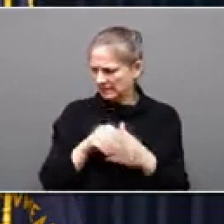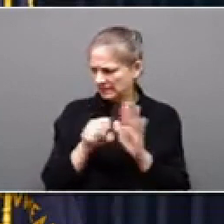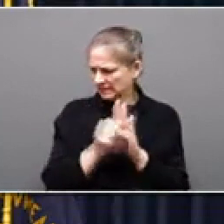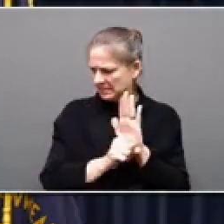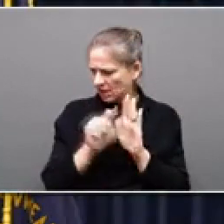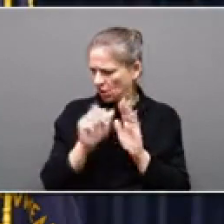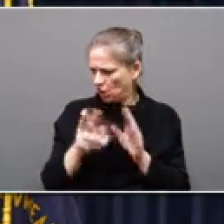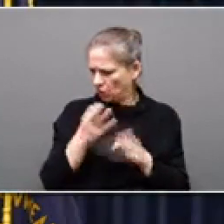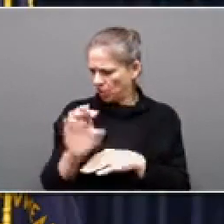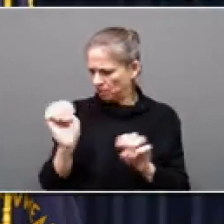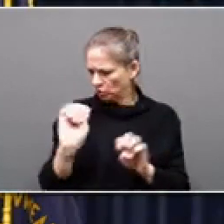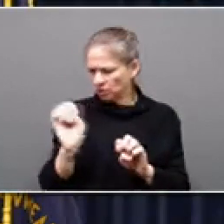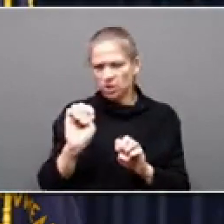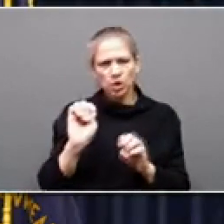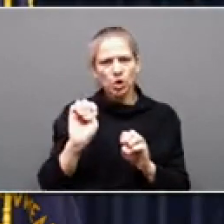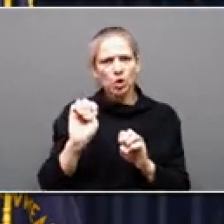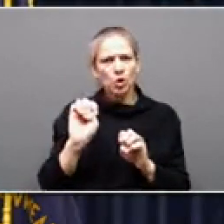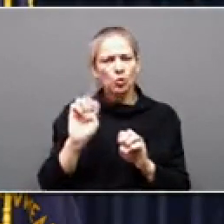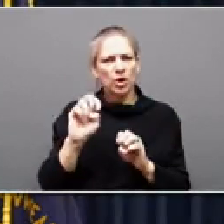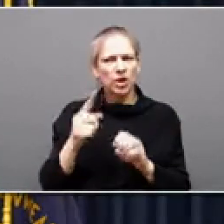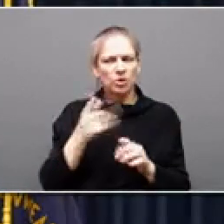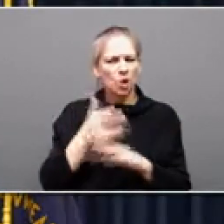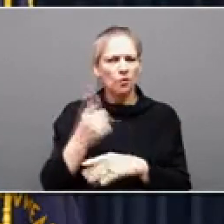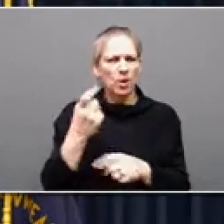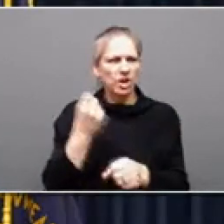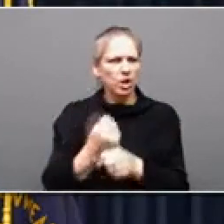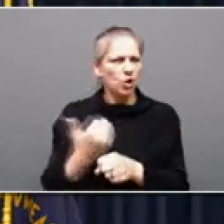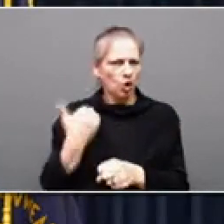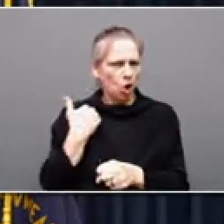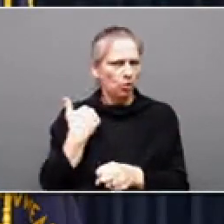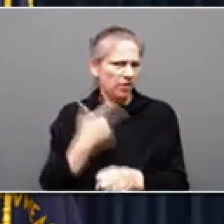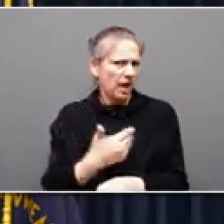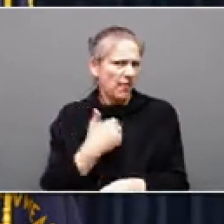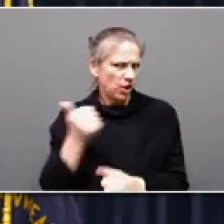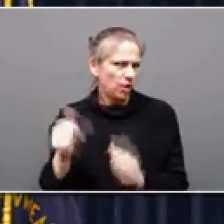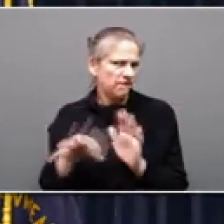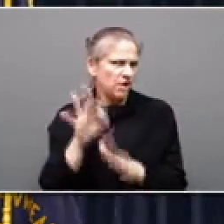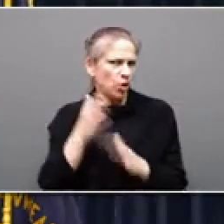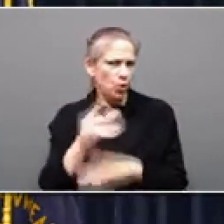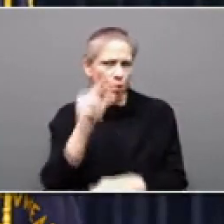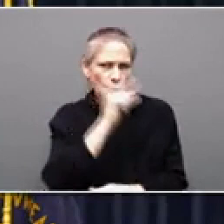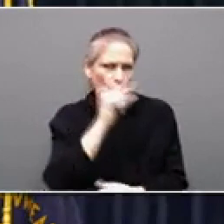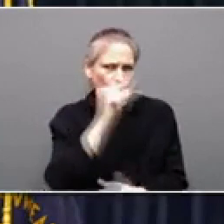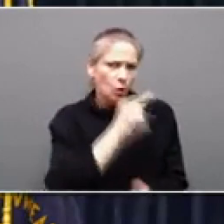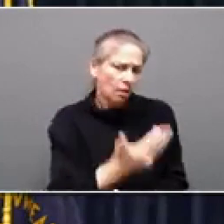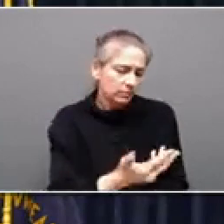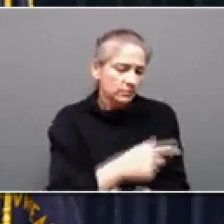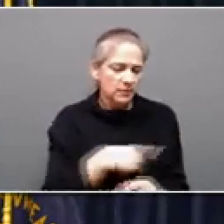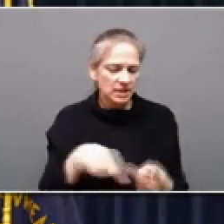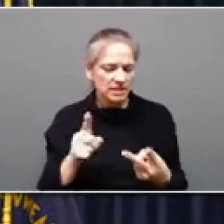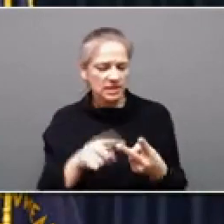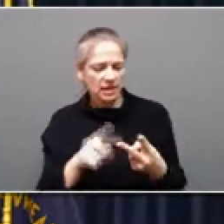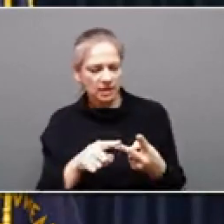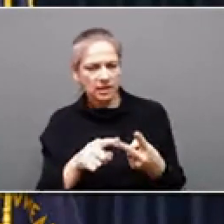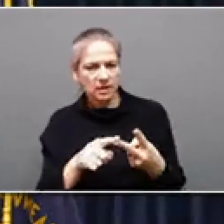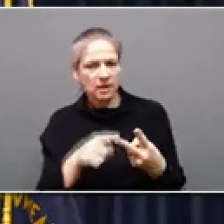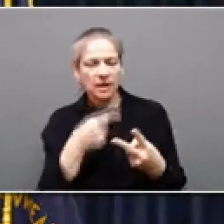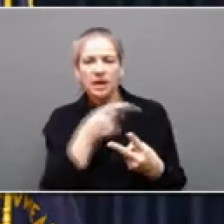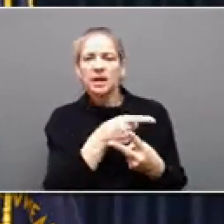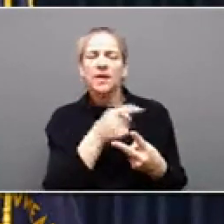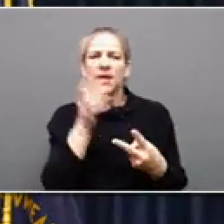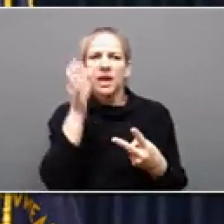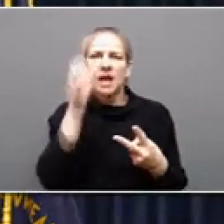emergency regulation over a year ago, and they could have found that through Google. The second is this concept of